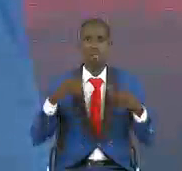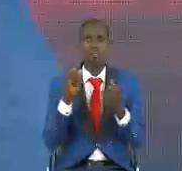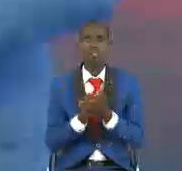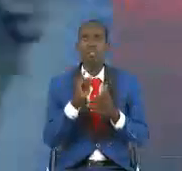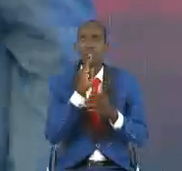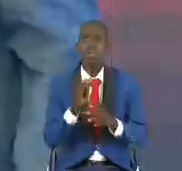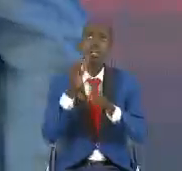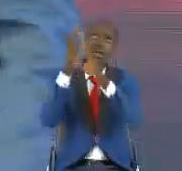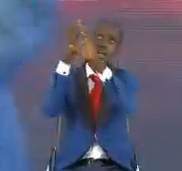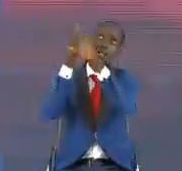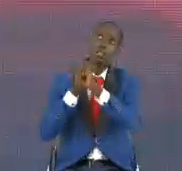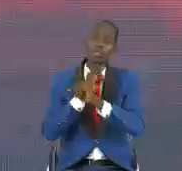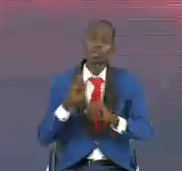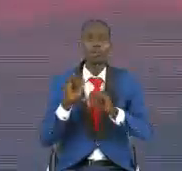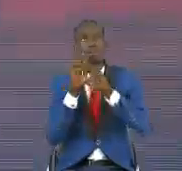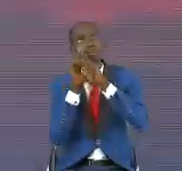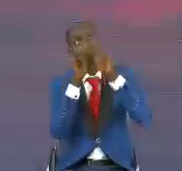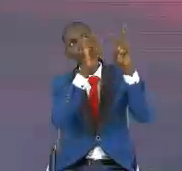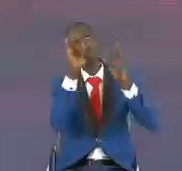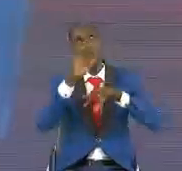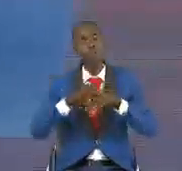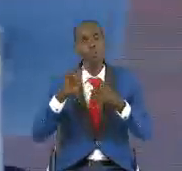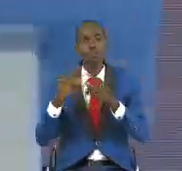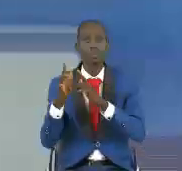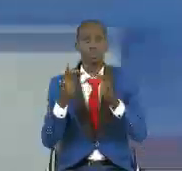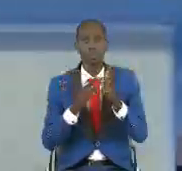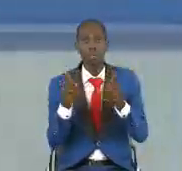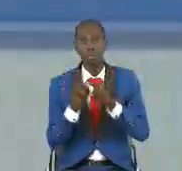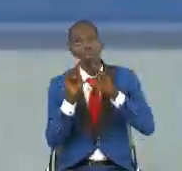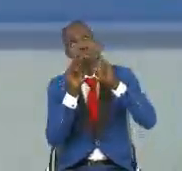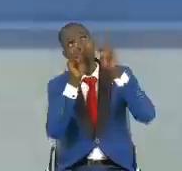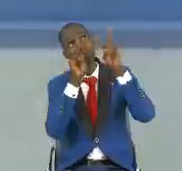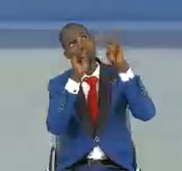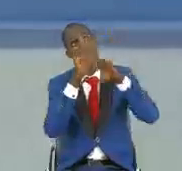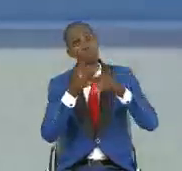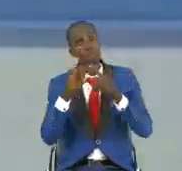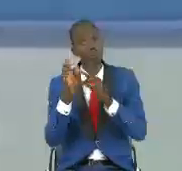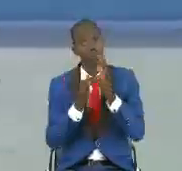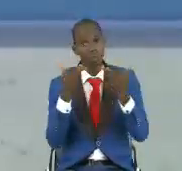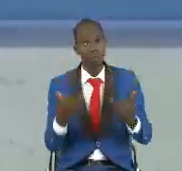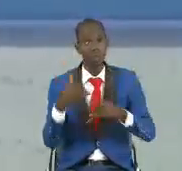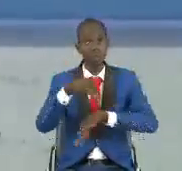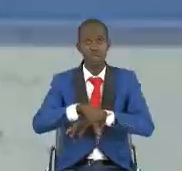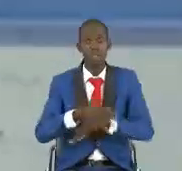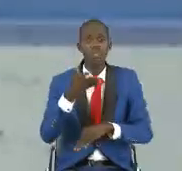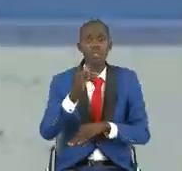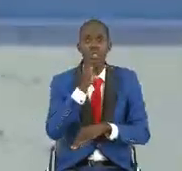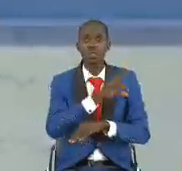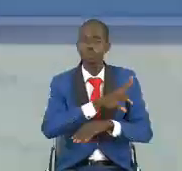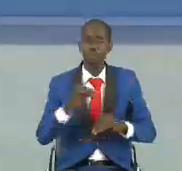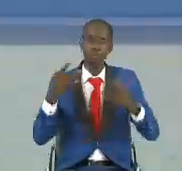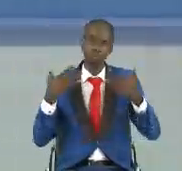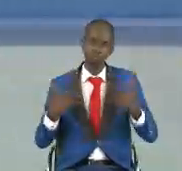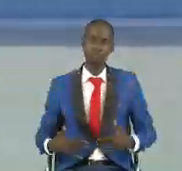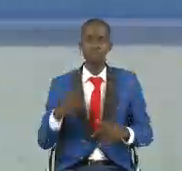achieving. Looking unto Jesus, as you look to Jesus tonight, there is no disappointment.